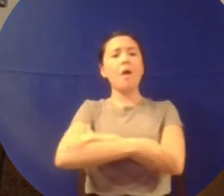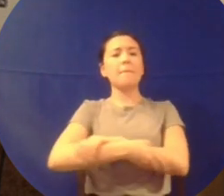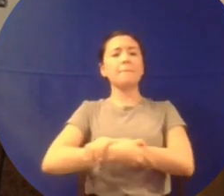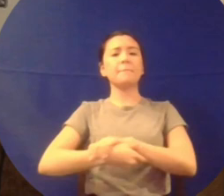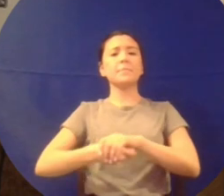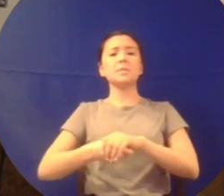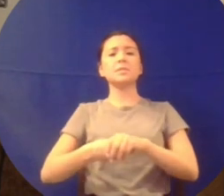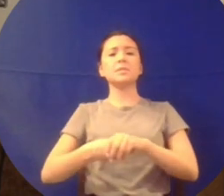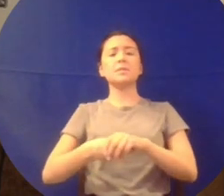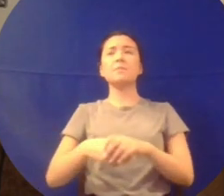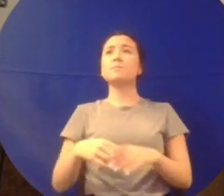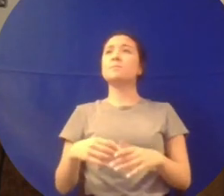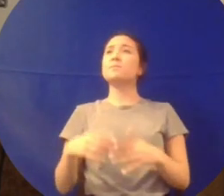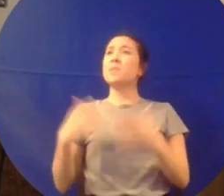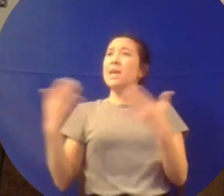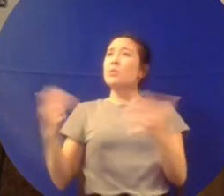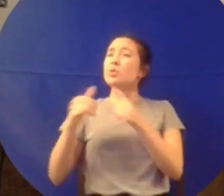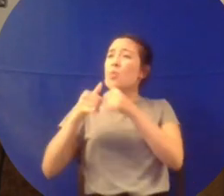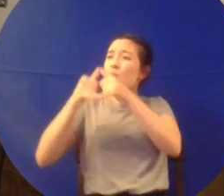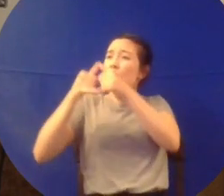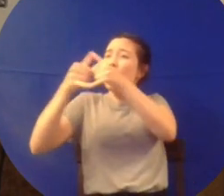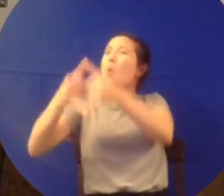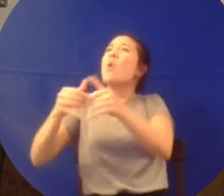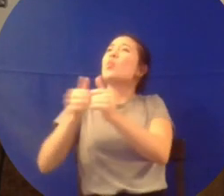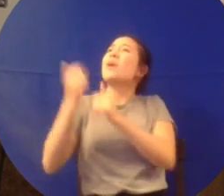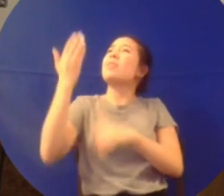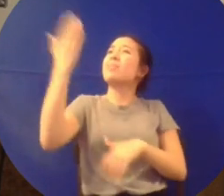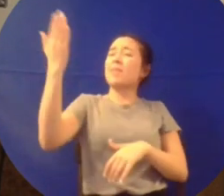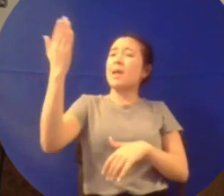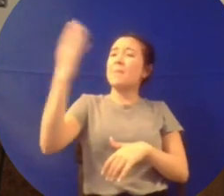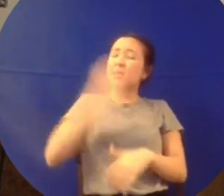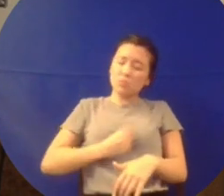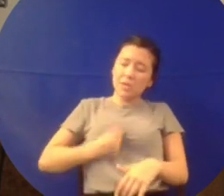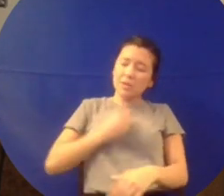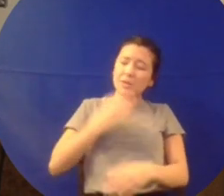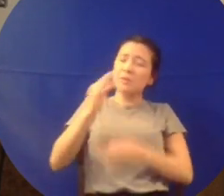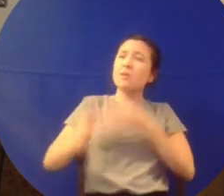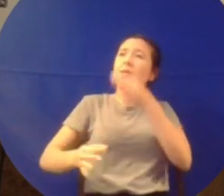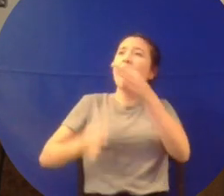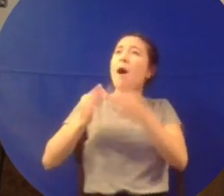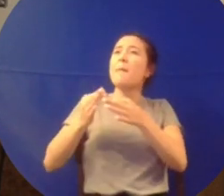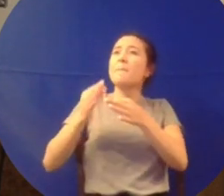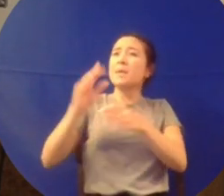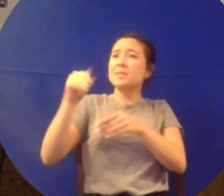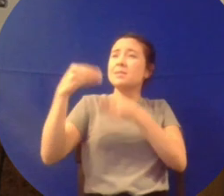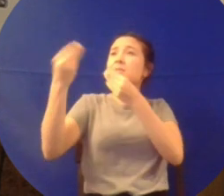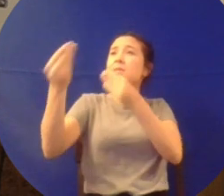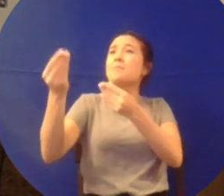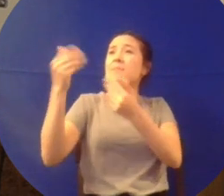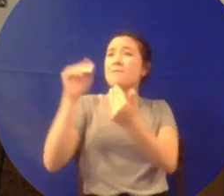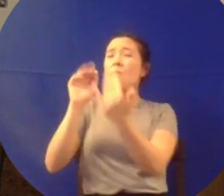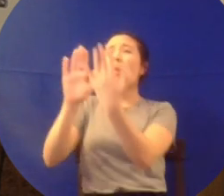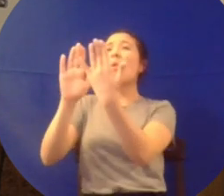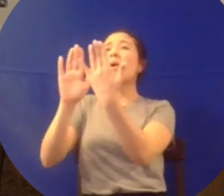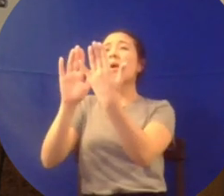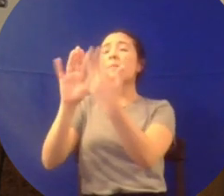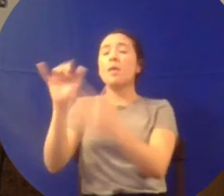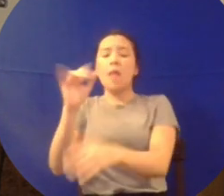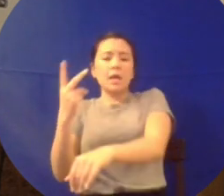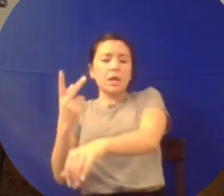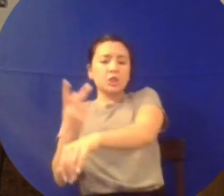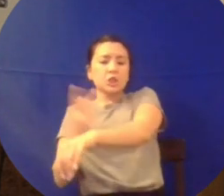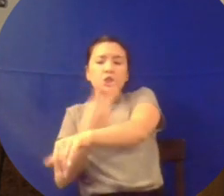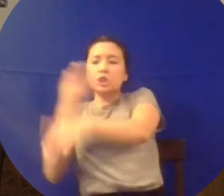Here is reward with him, his recompense before him. Like a shepherd, he feeds his